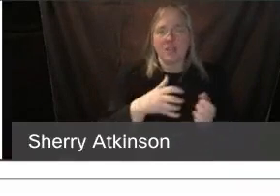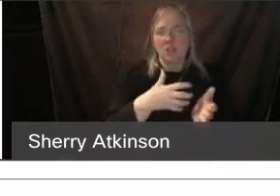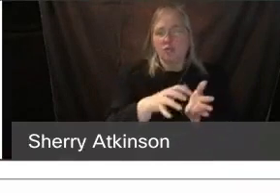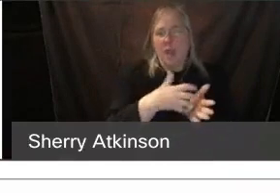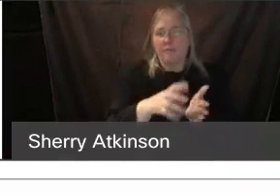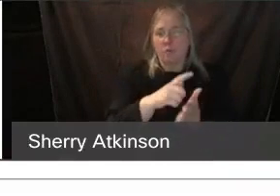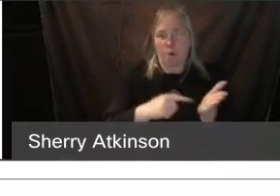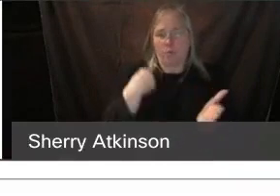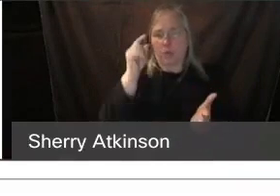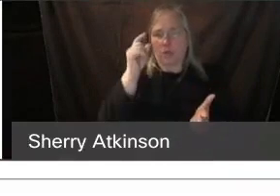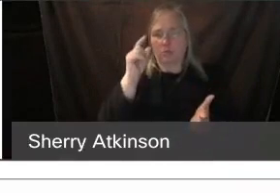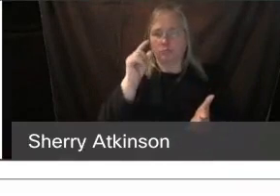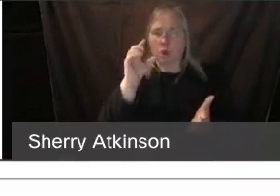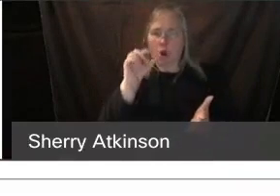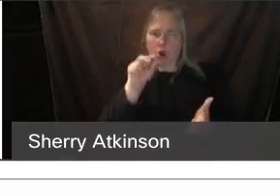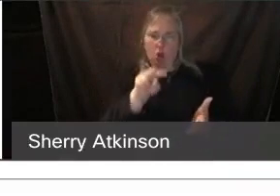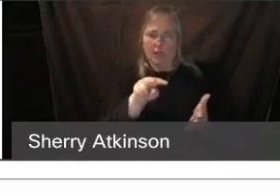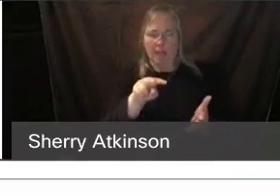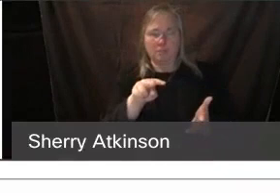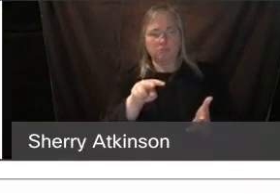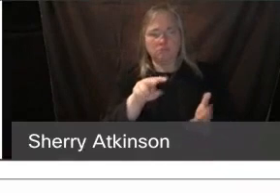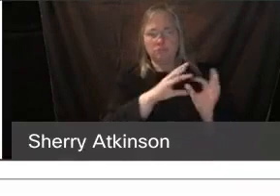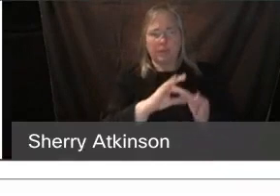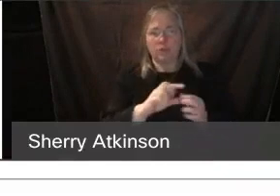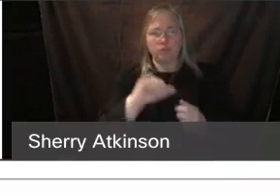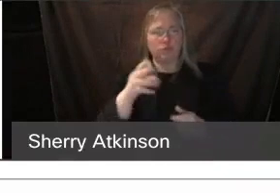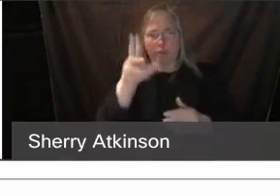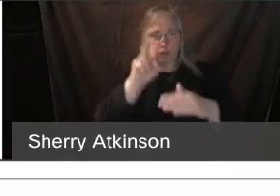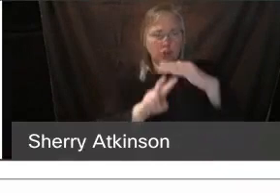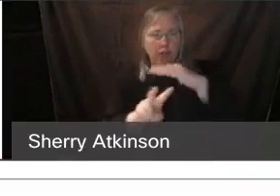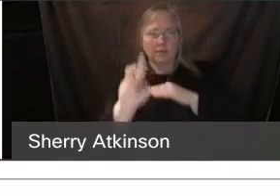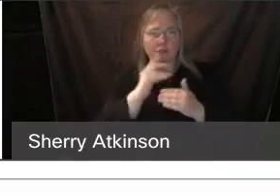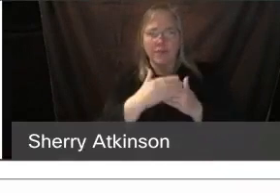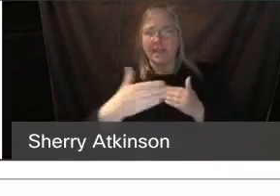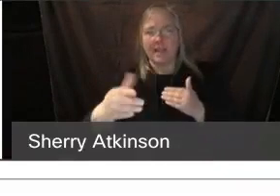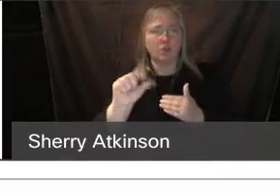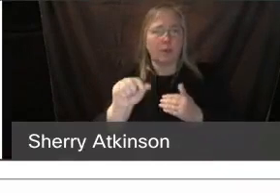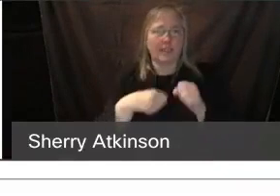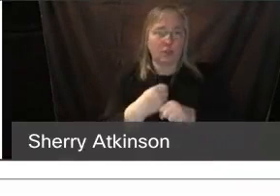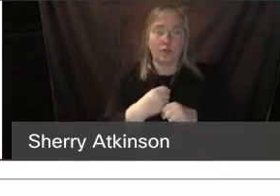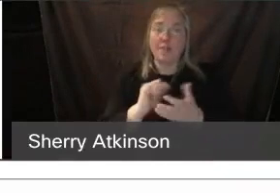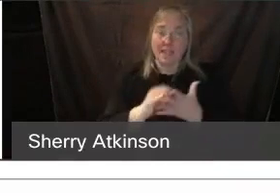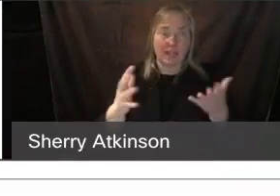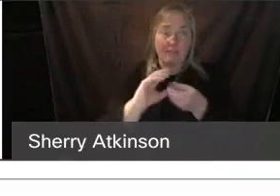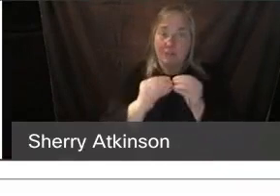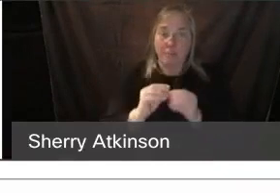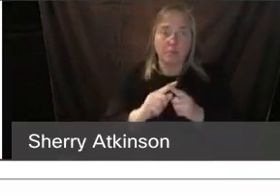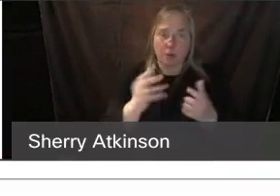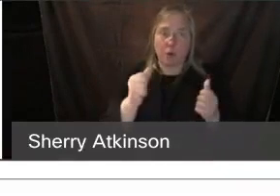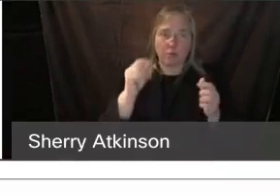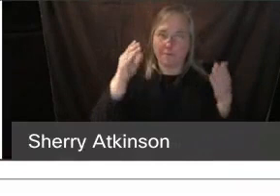looking at in terms of job projections for the next 20 years. It's a lot of numbers, but I just want to focus on a few things here to set the